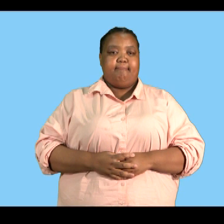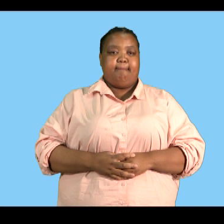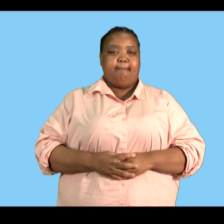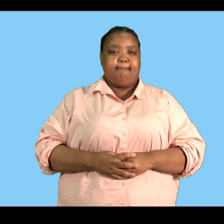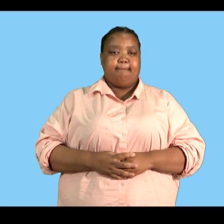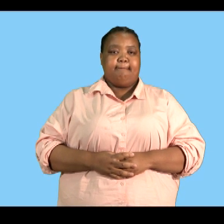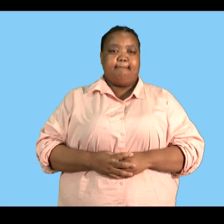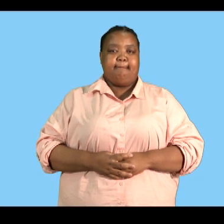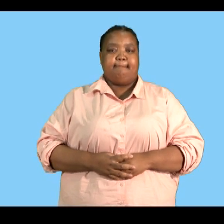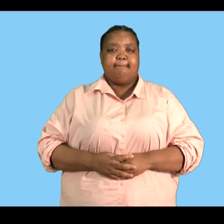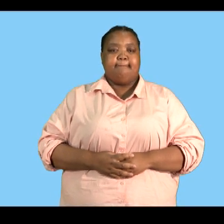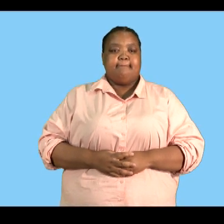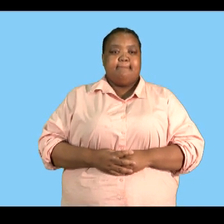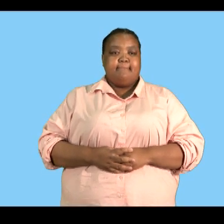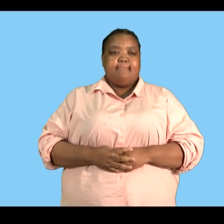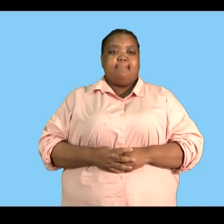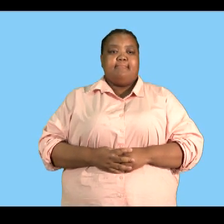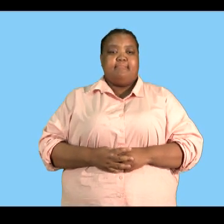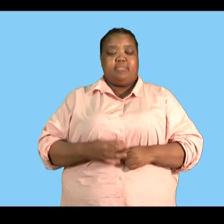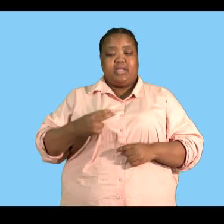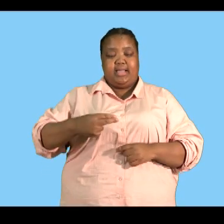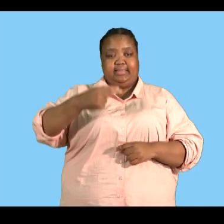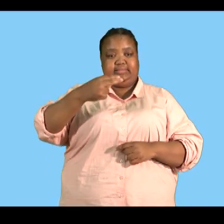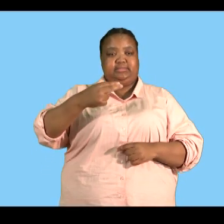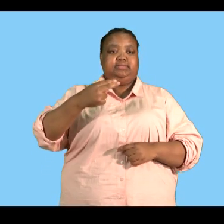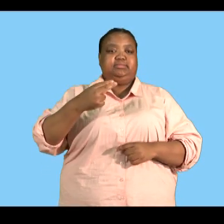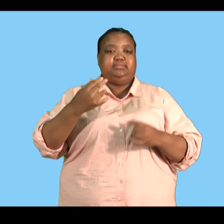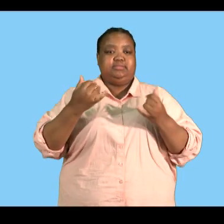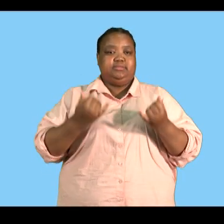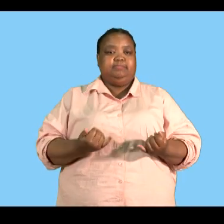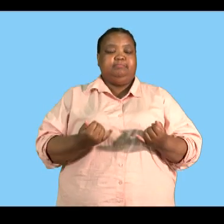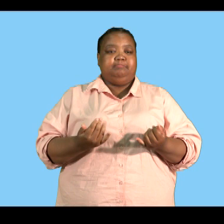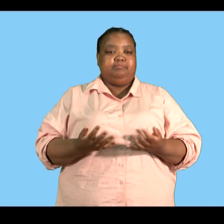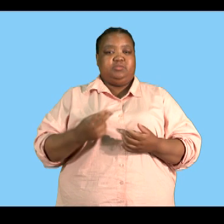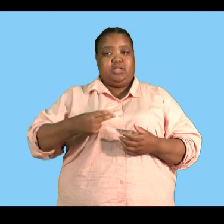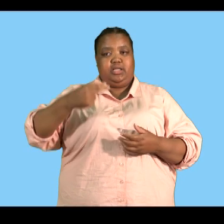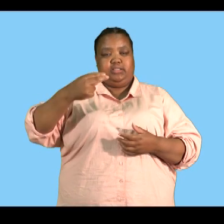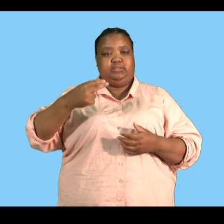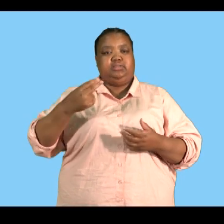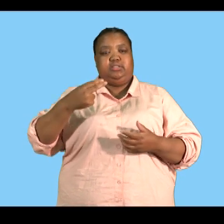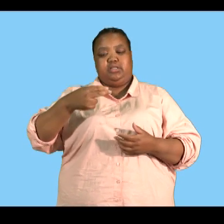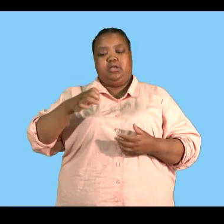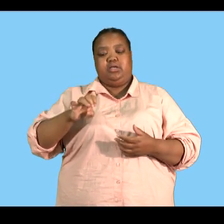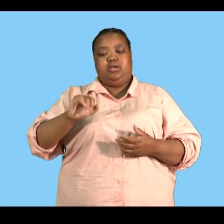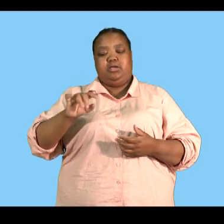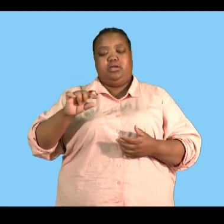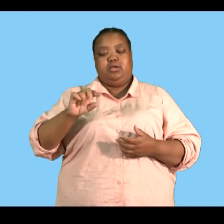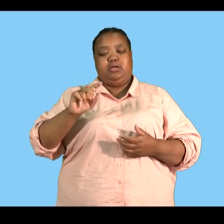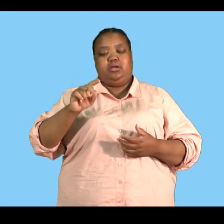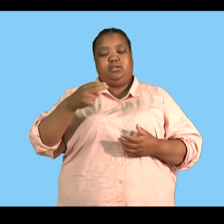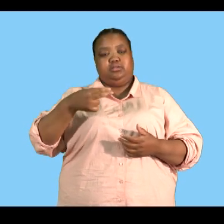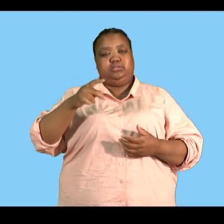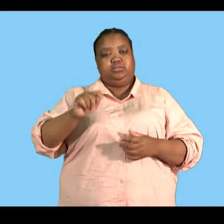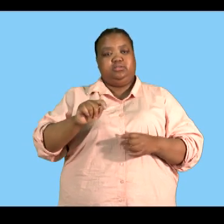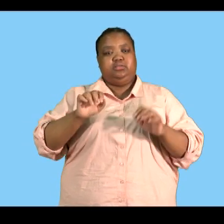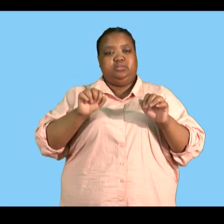millimeters. Then we are going to have our height. So we're going to have height wise.